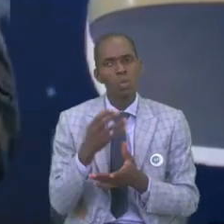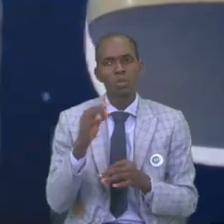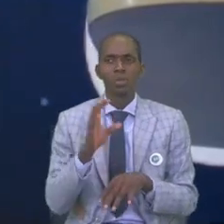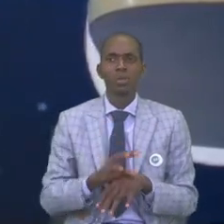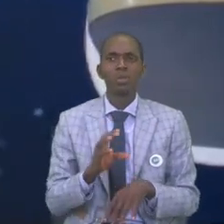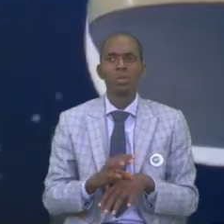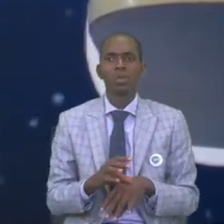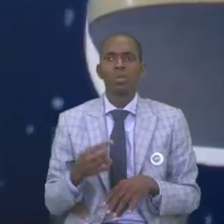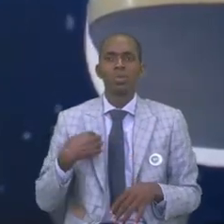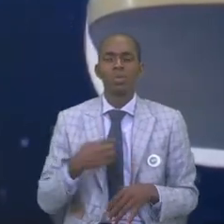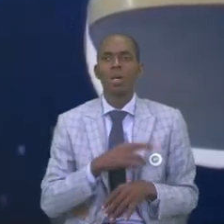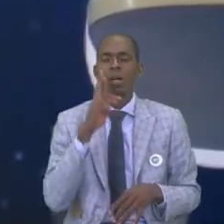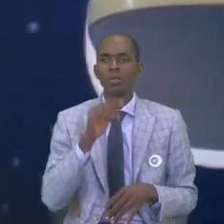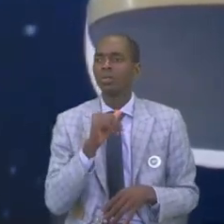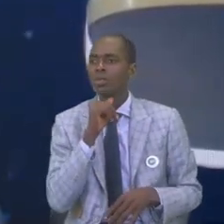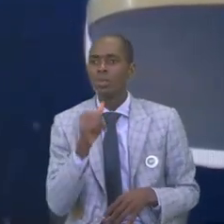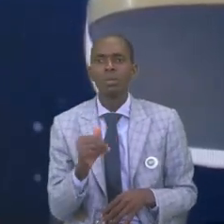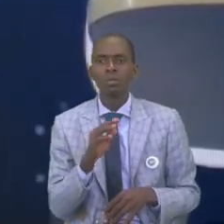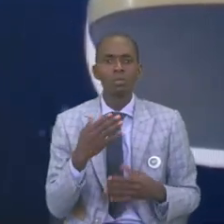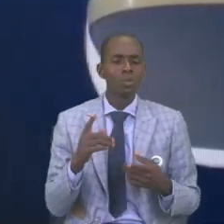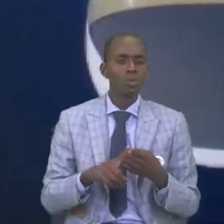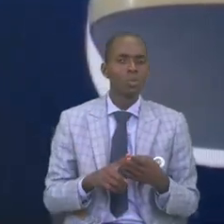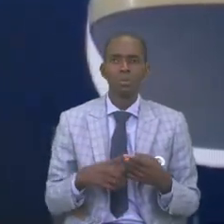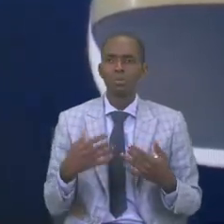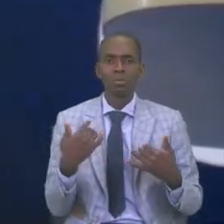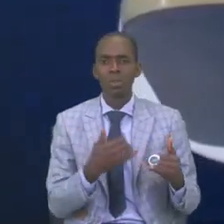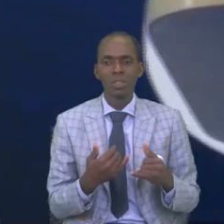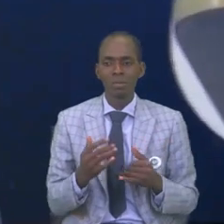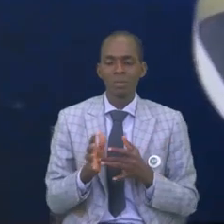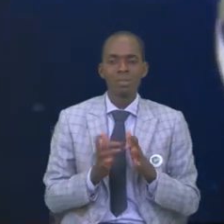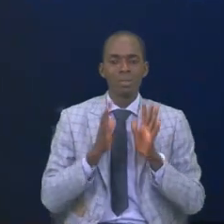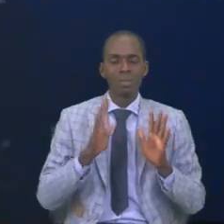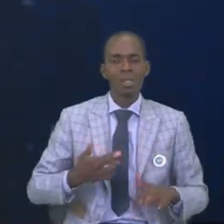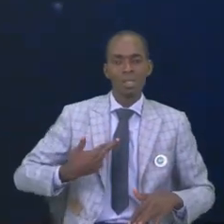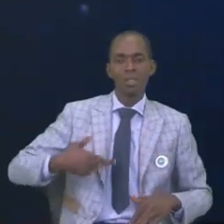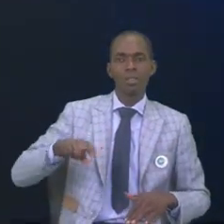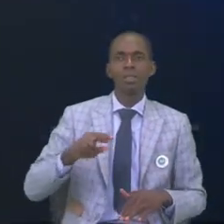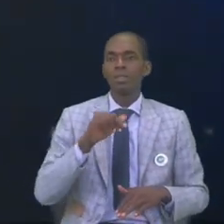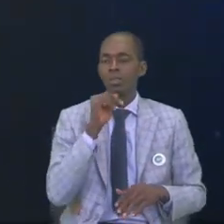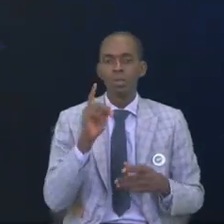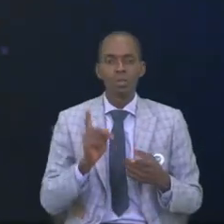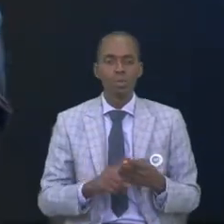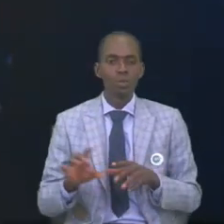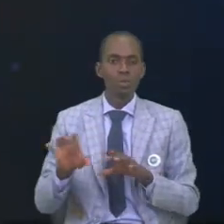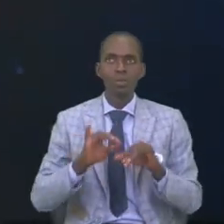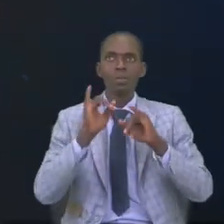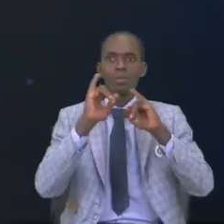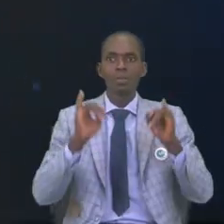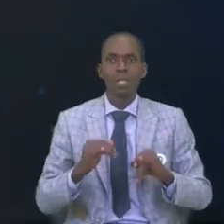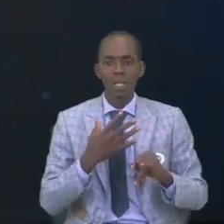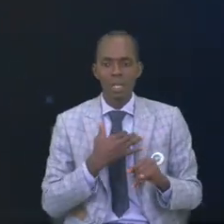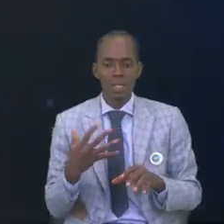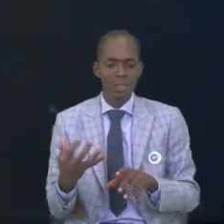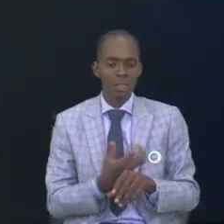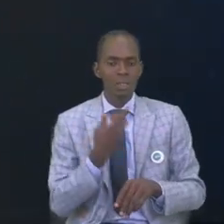play syncretism, and we're not to play idolatry, and we're not to take the position of Christ and push